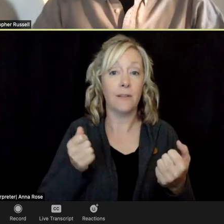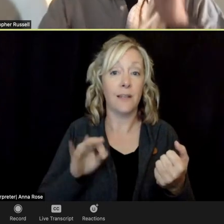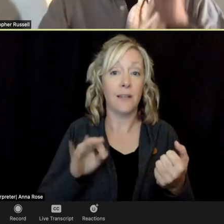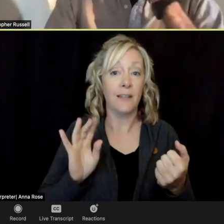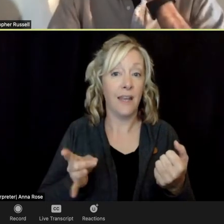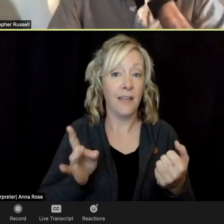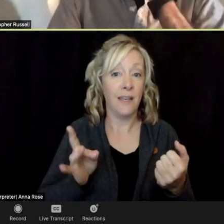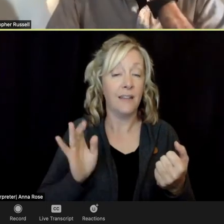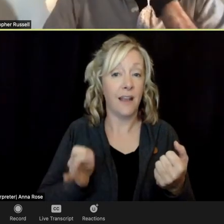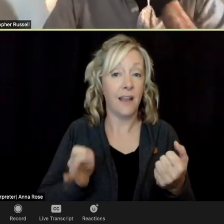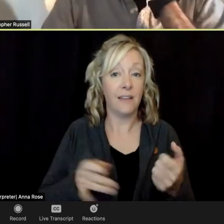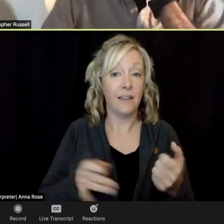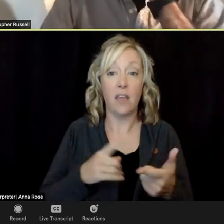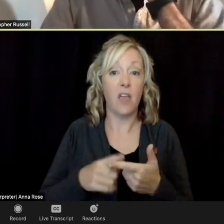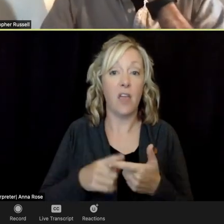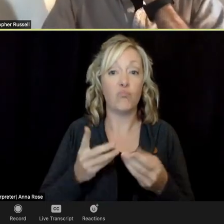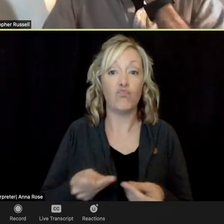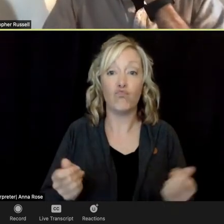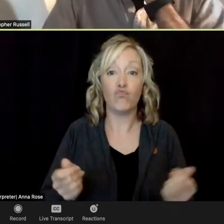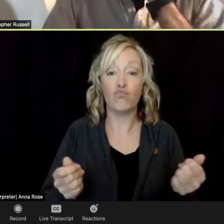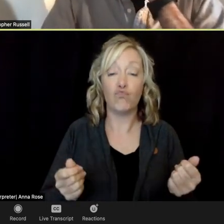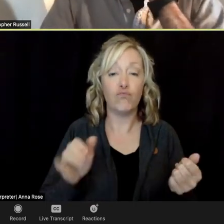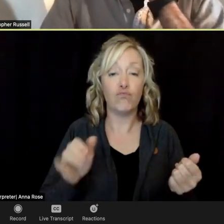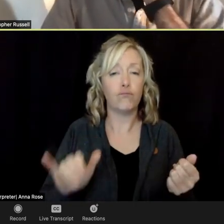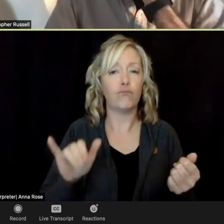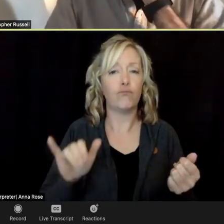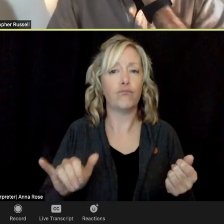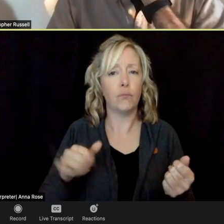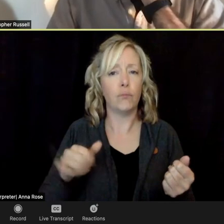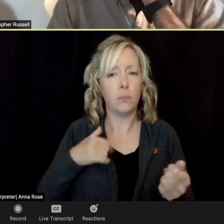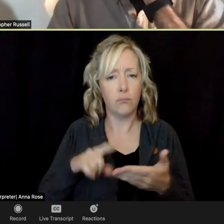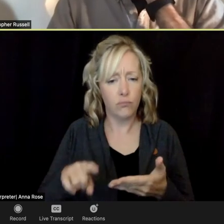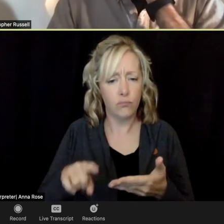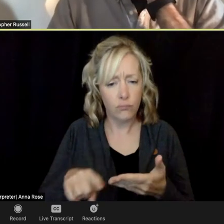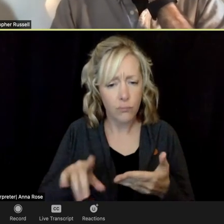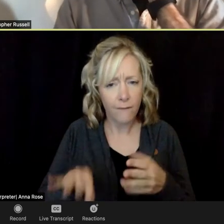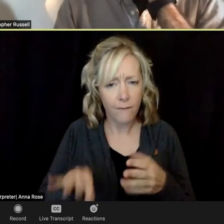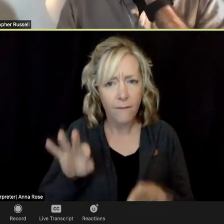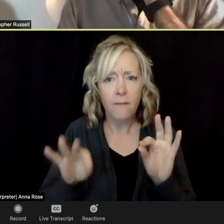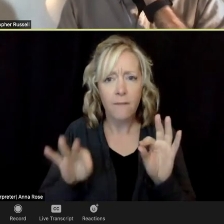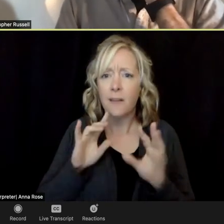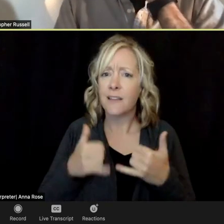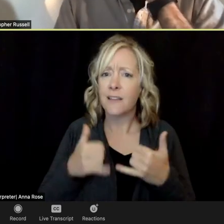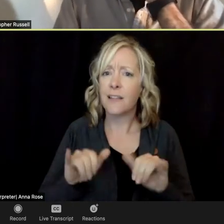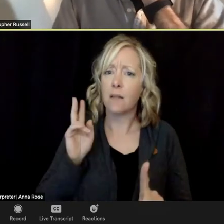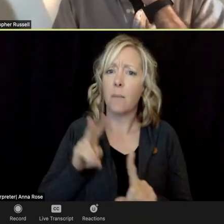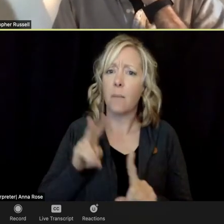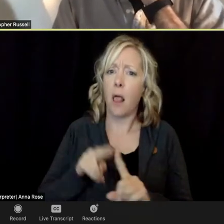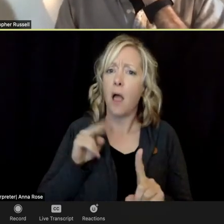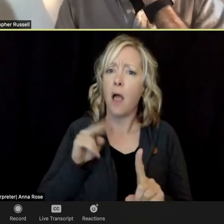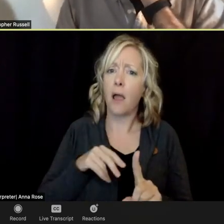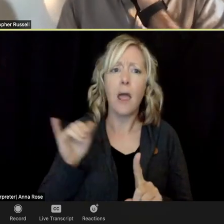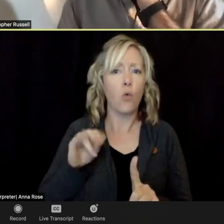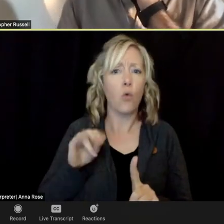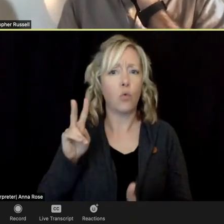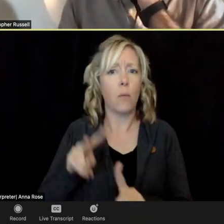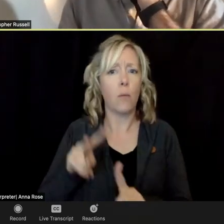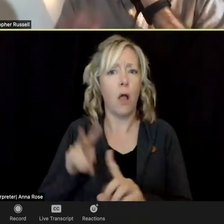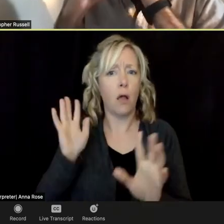And looking at this work, I realized that it was still super important to our students, and that it also had an application to kids with